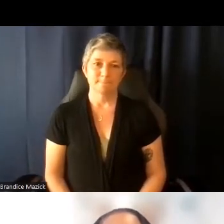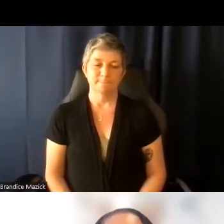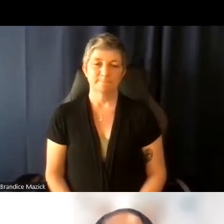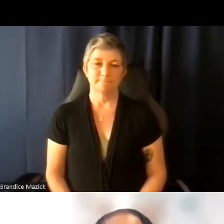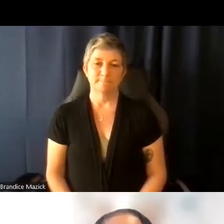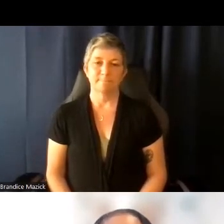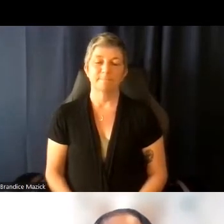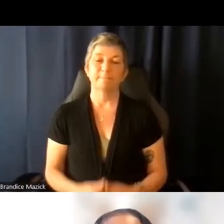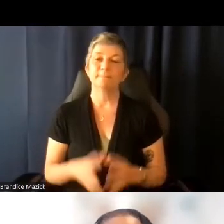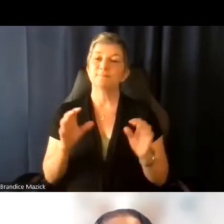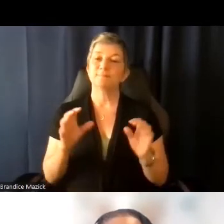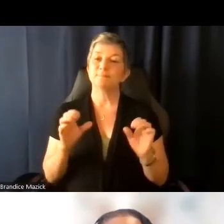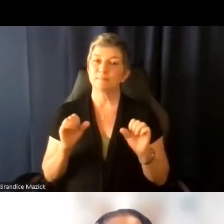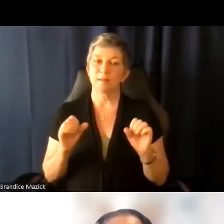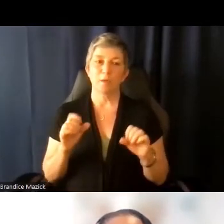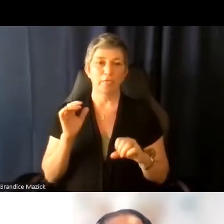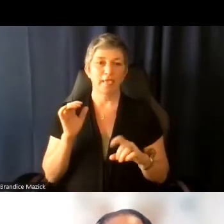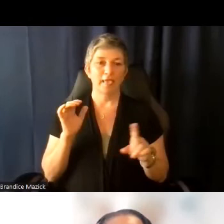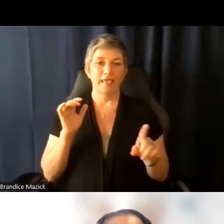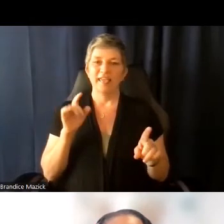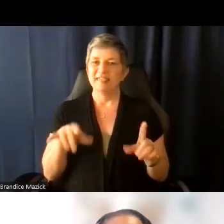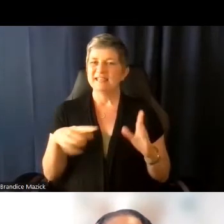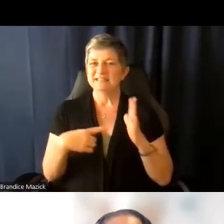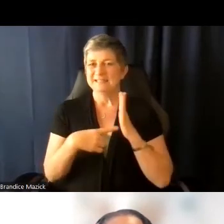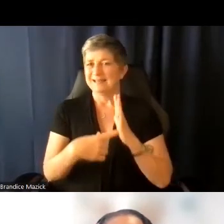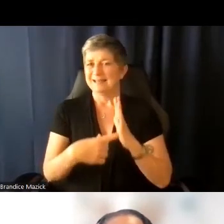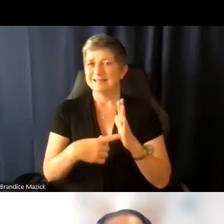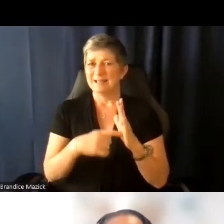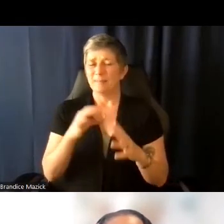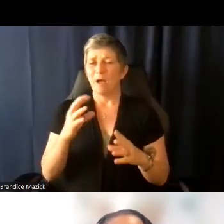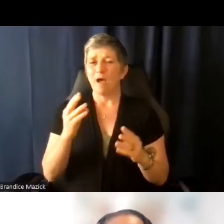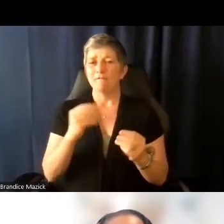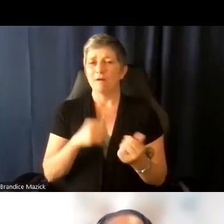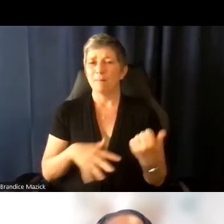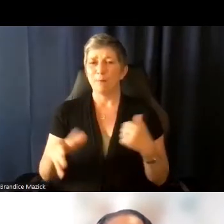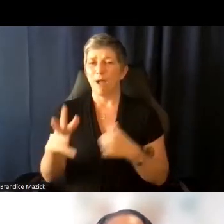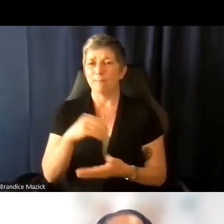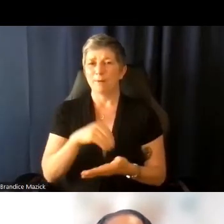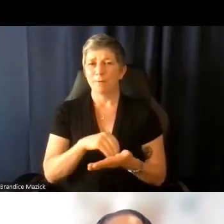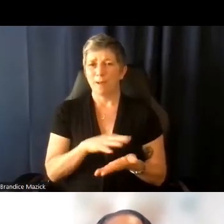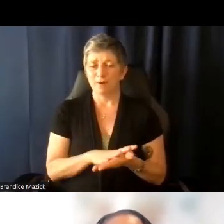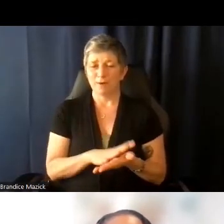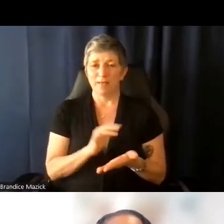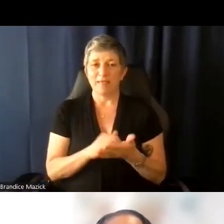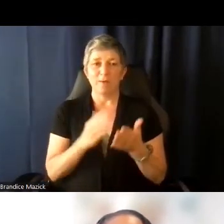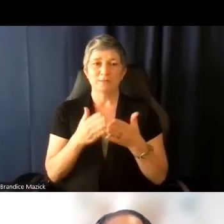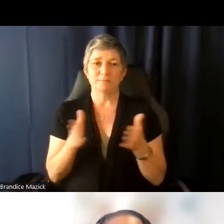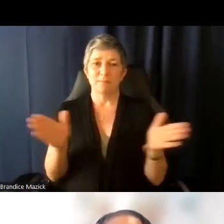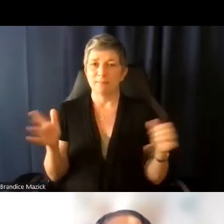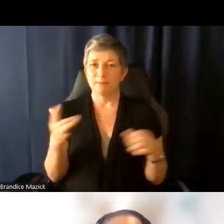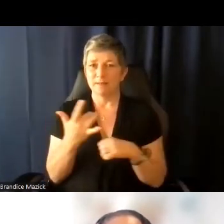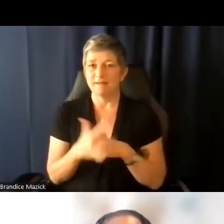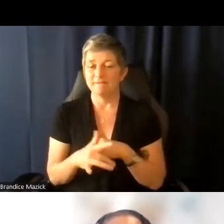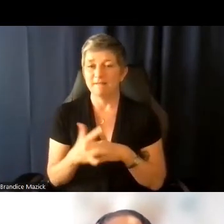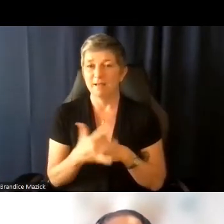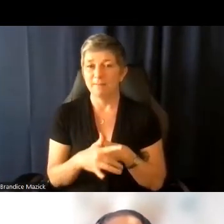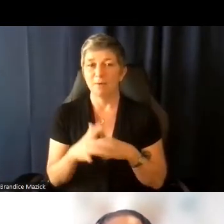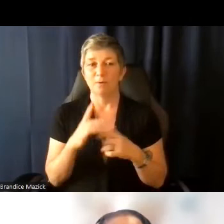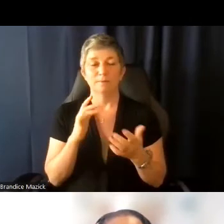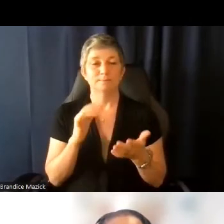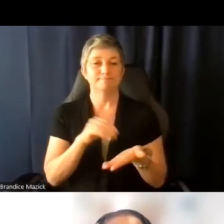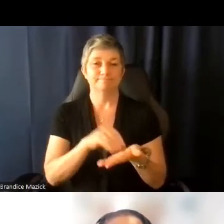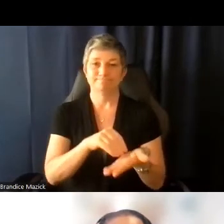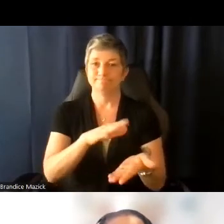And so this is just an example of a property record that was publicly available. It's recorded in